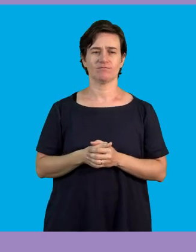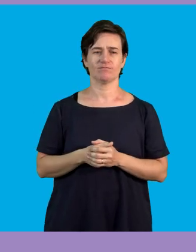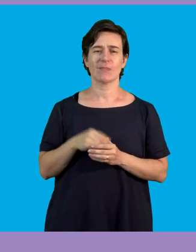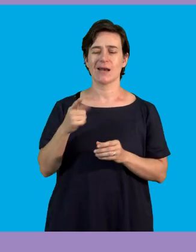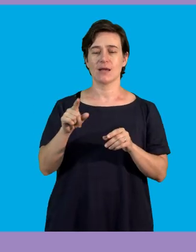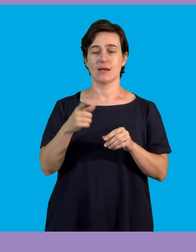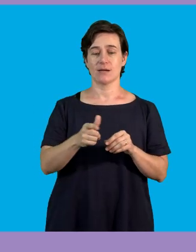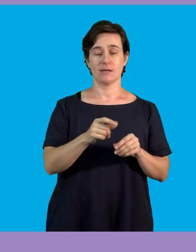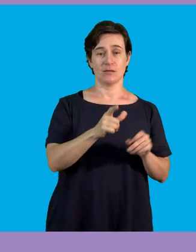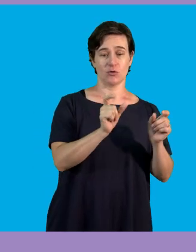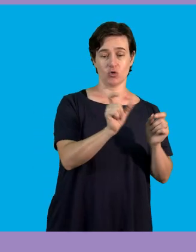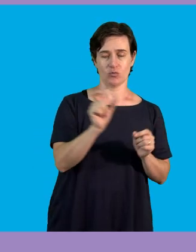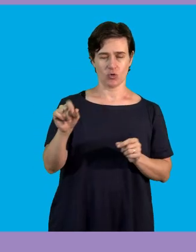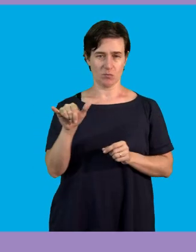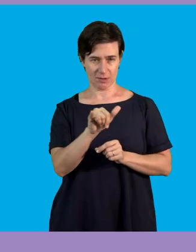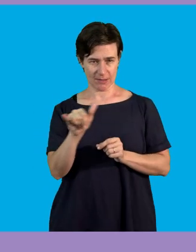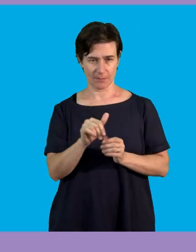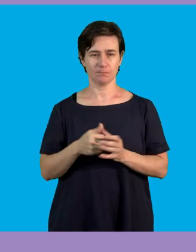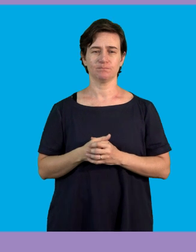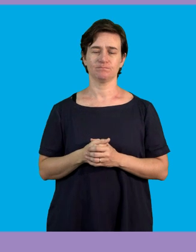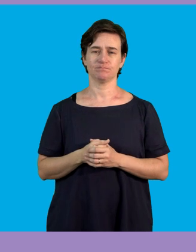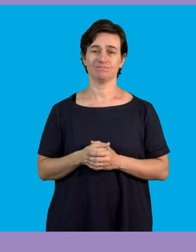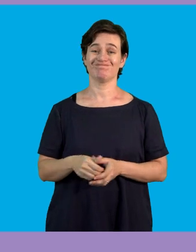and like algebraic terms.